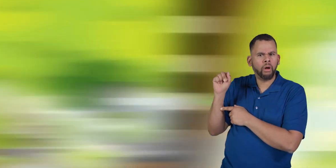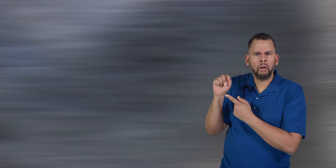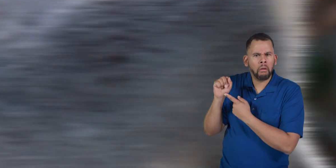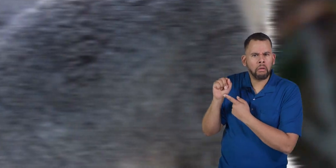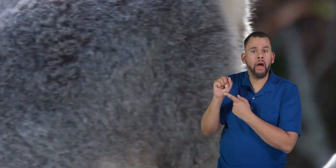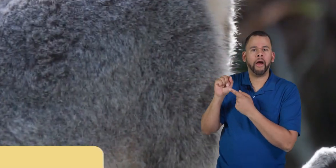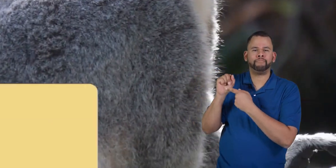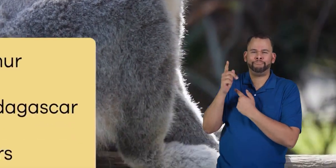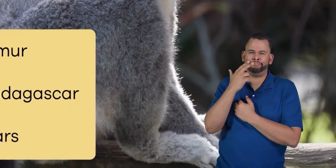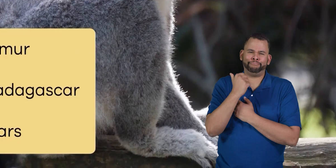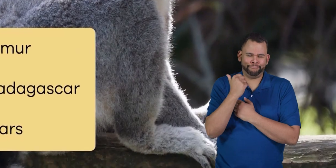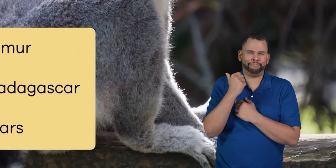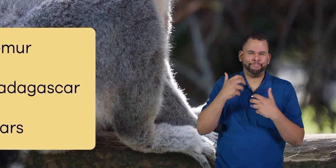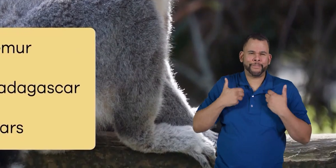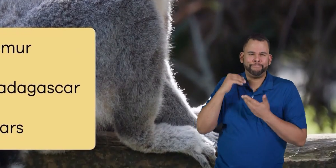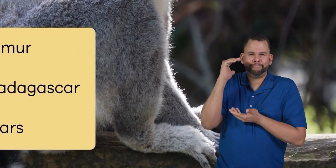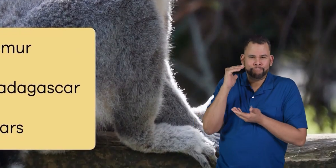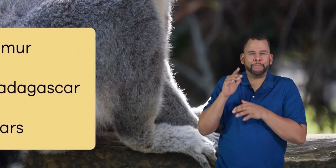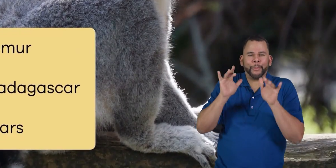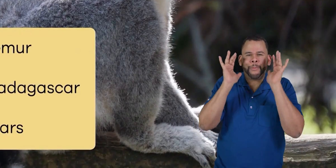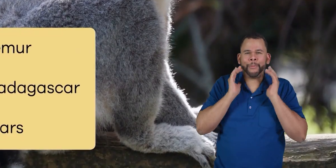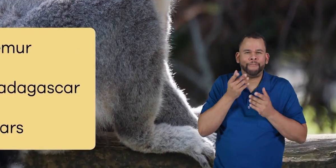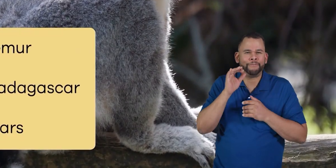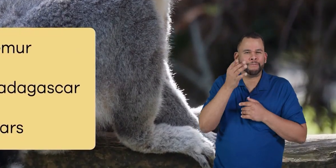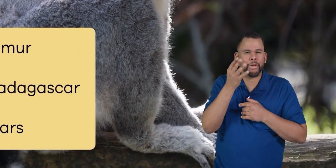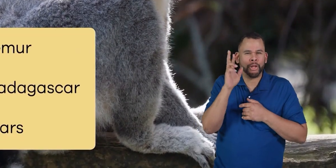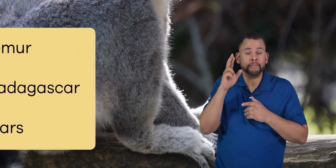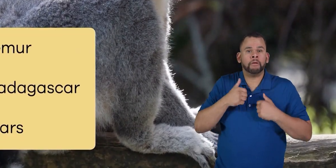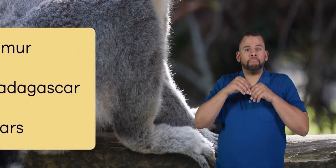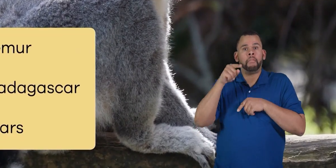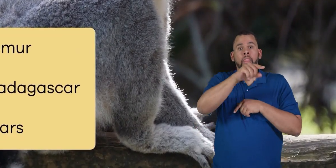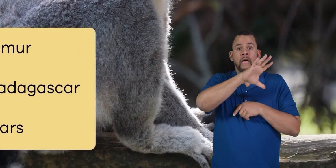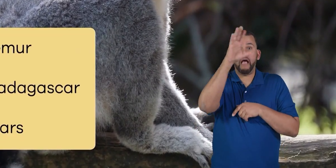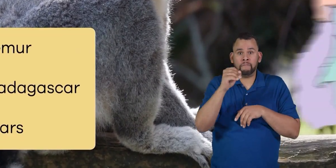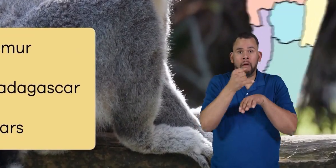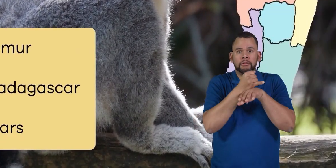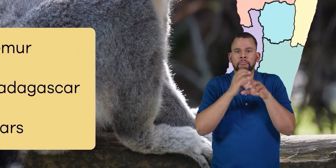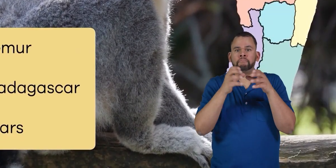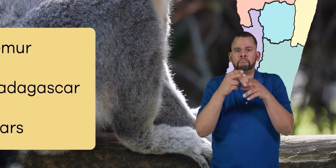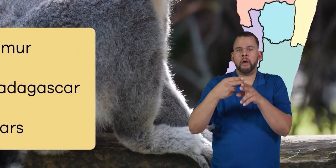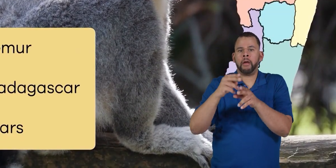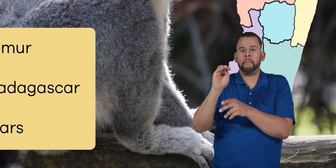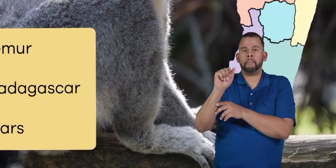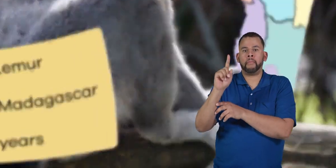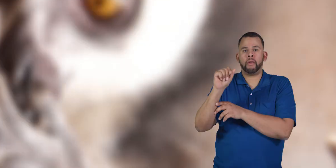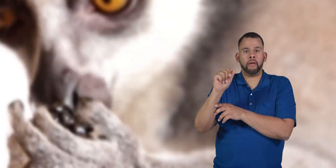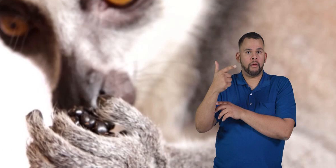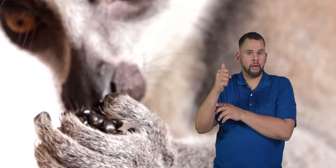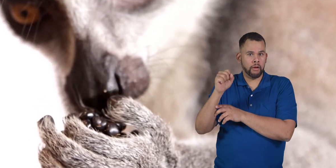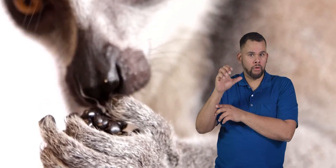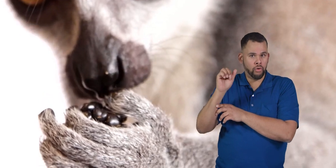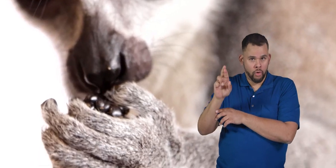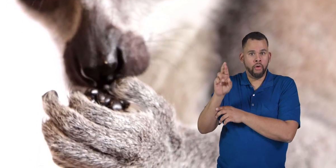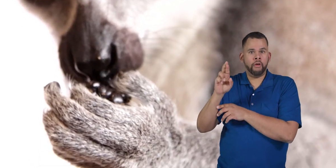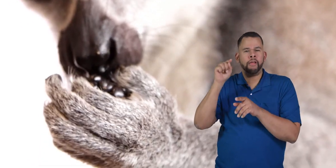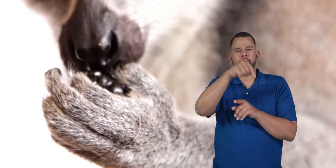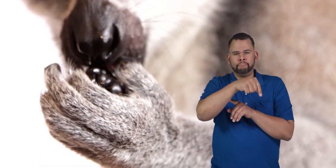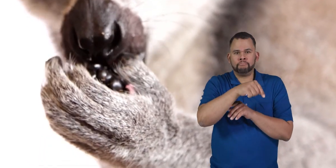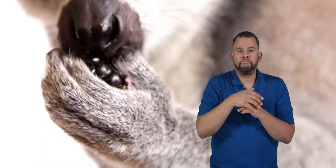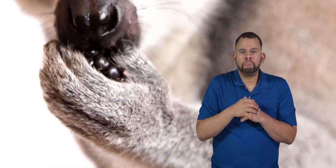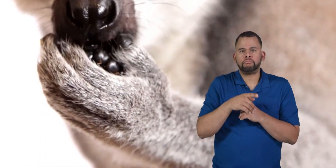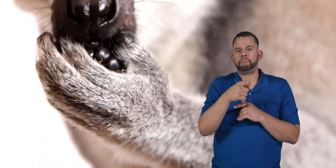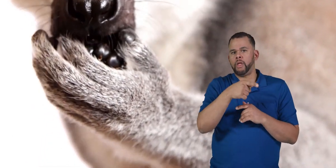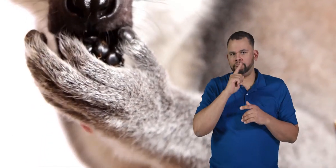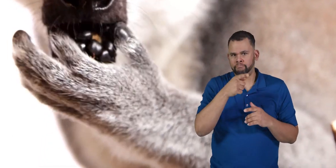lemurs are cute furry animals that live on the african island of madagascar they have big round